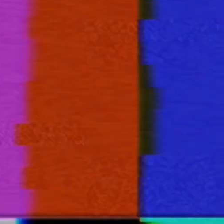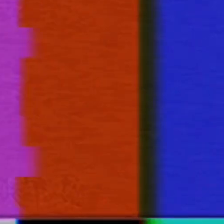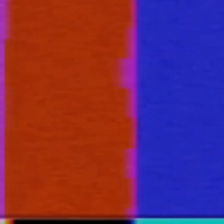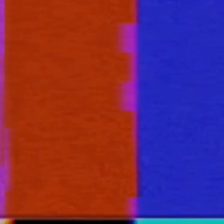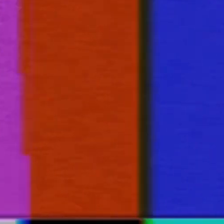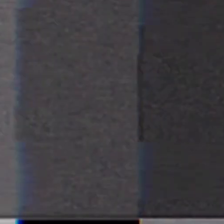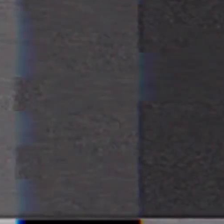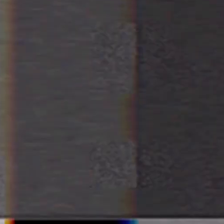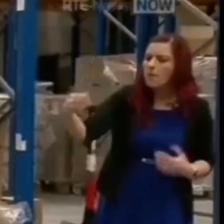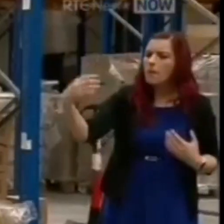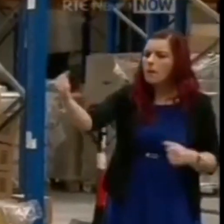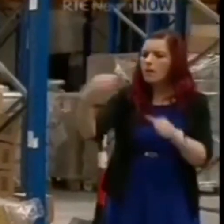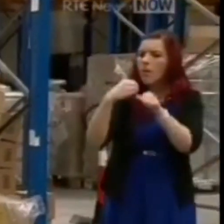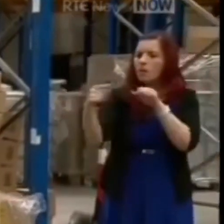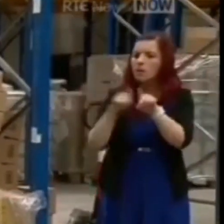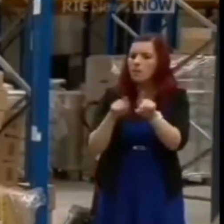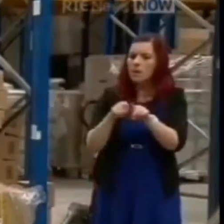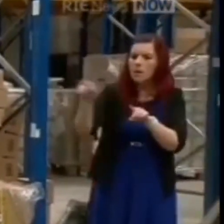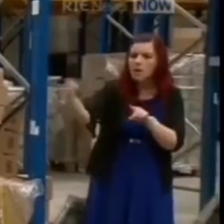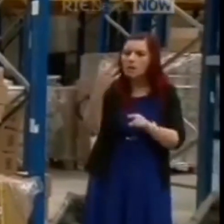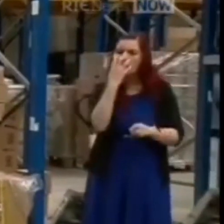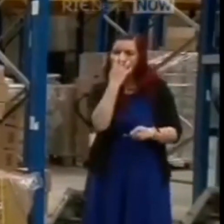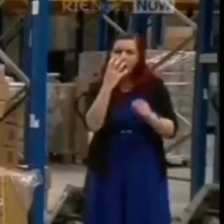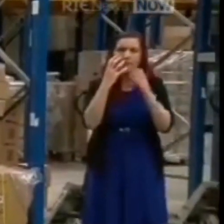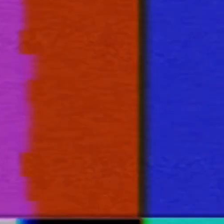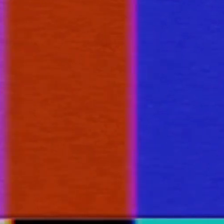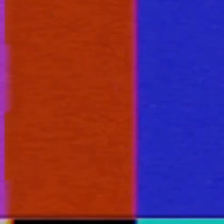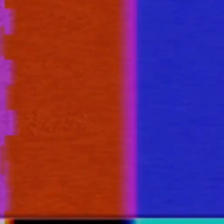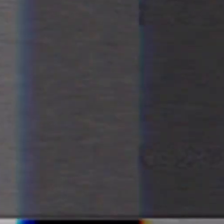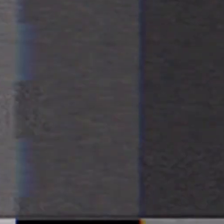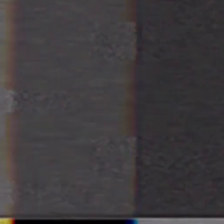suit. We have a number of masks.